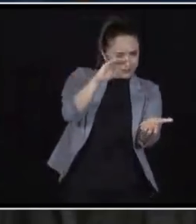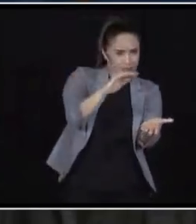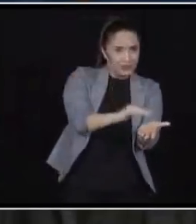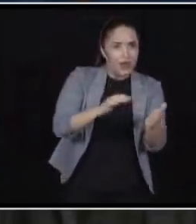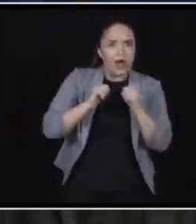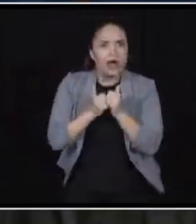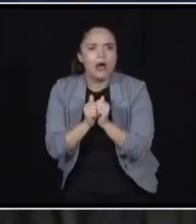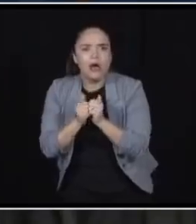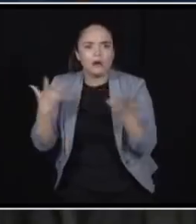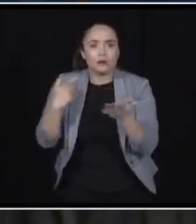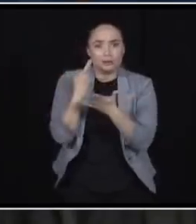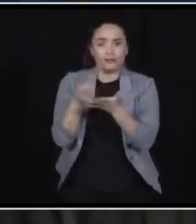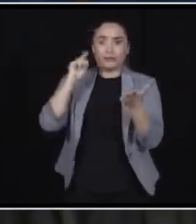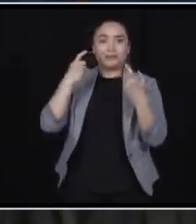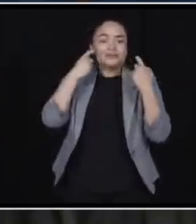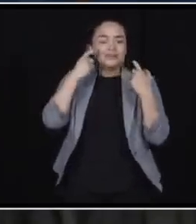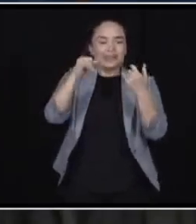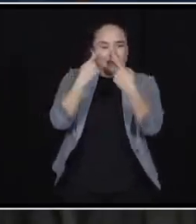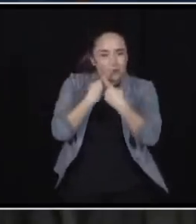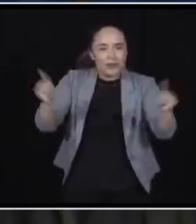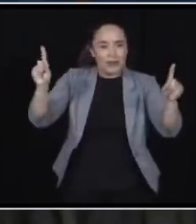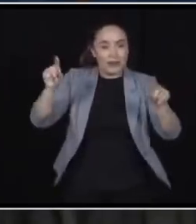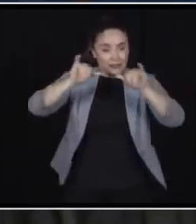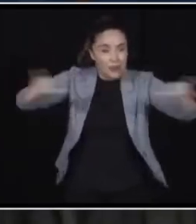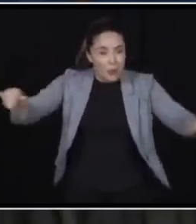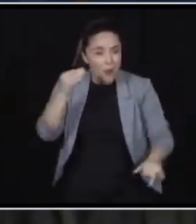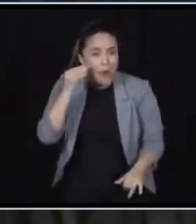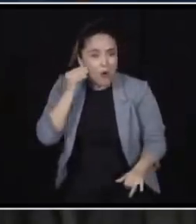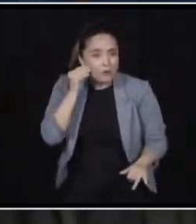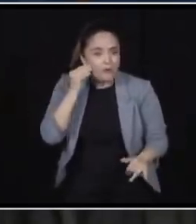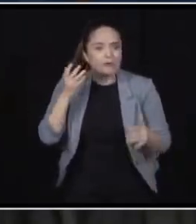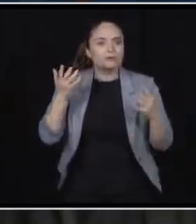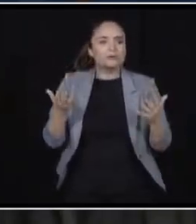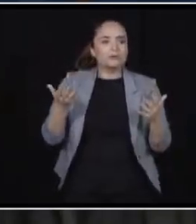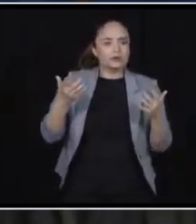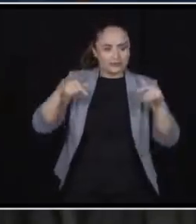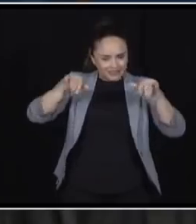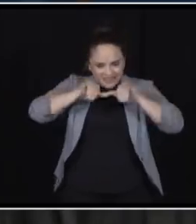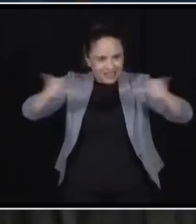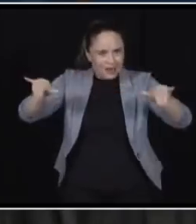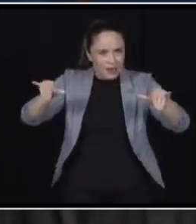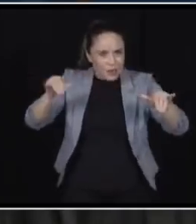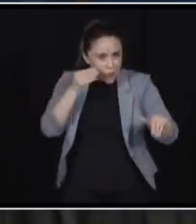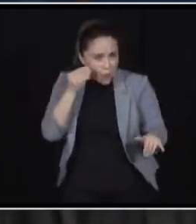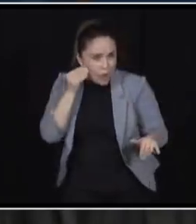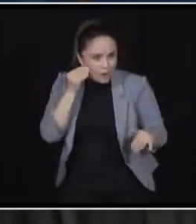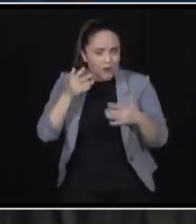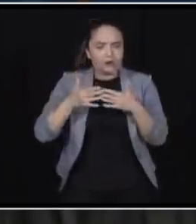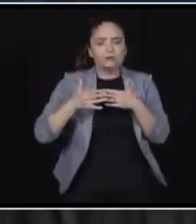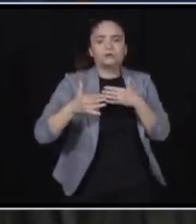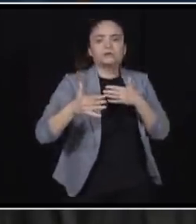week. We need some time for the actions we've taken so far to start having the effect we